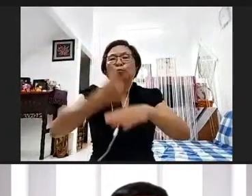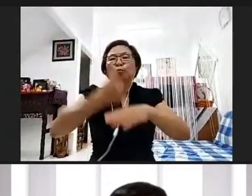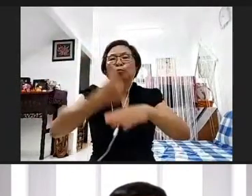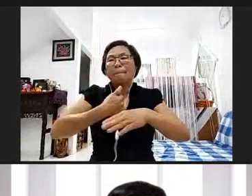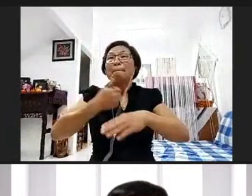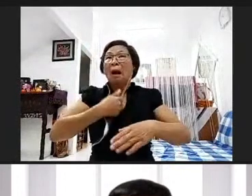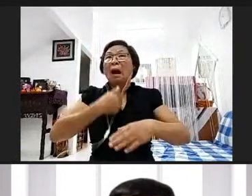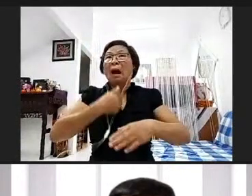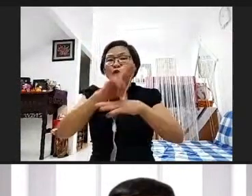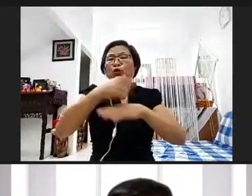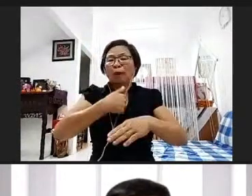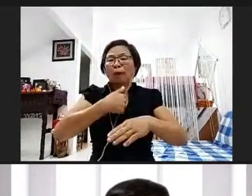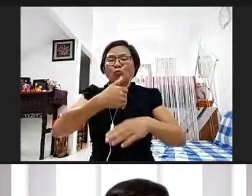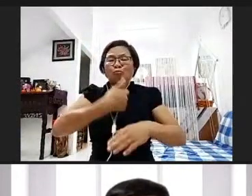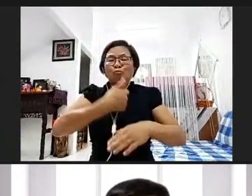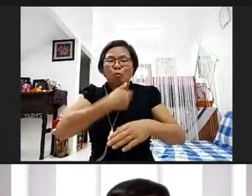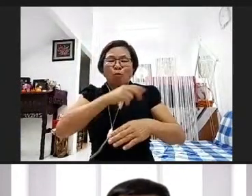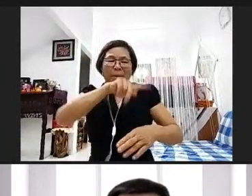personal